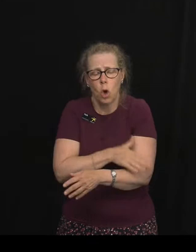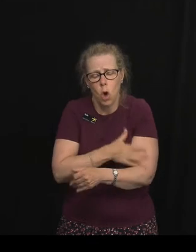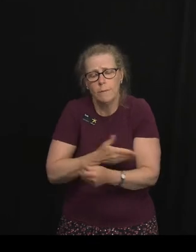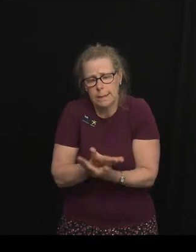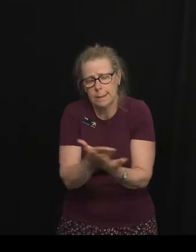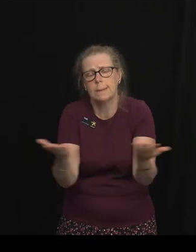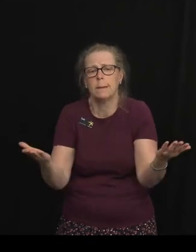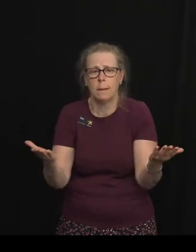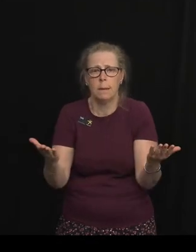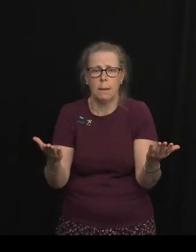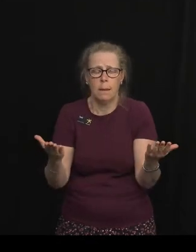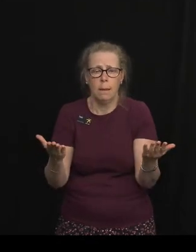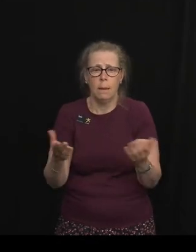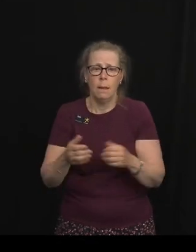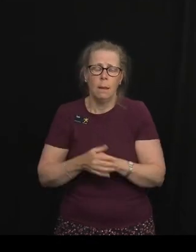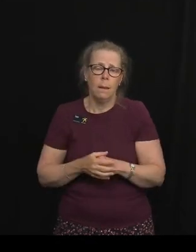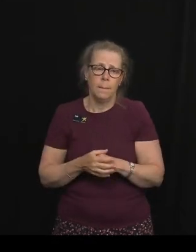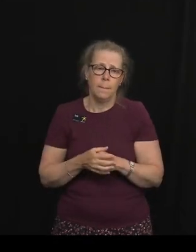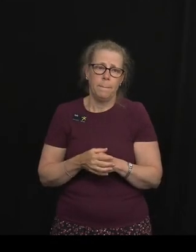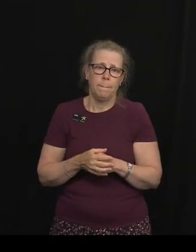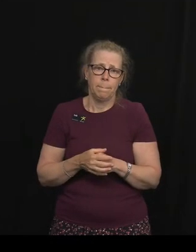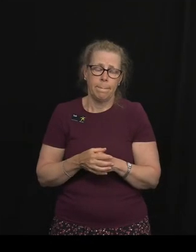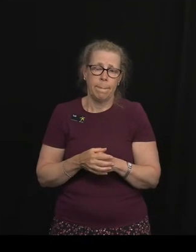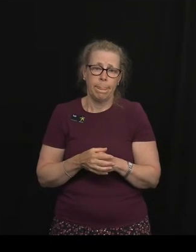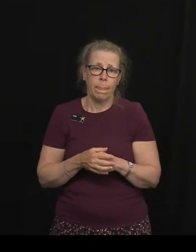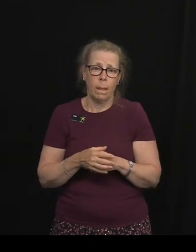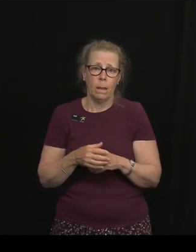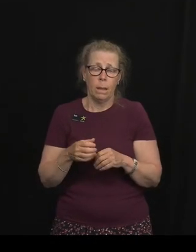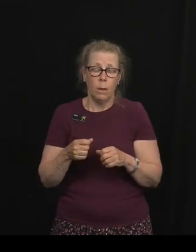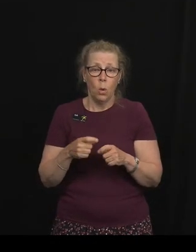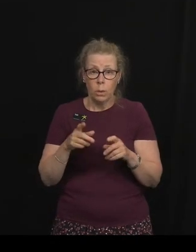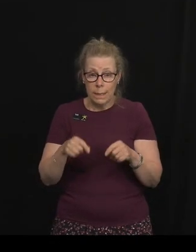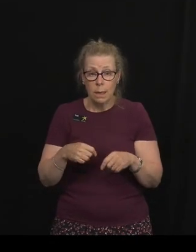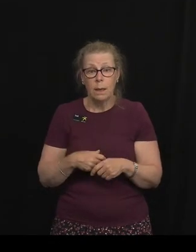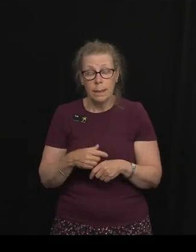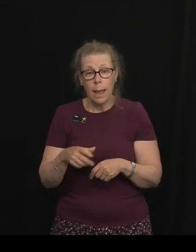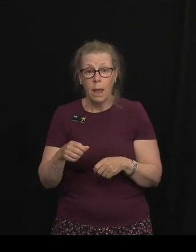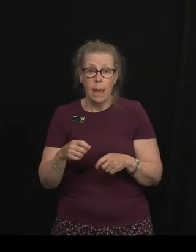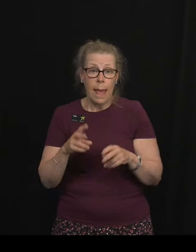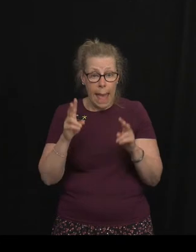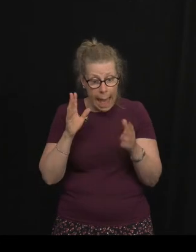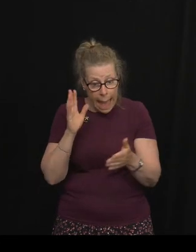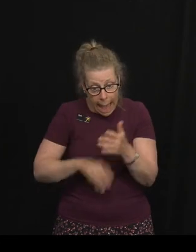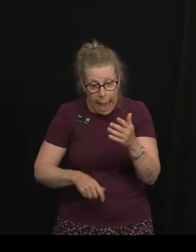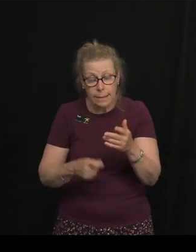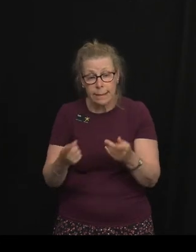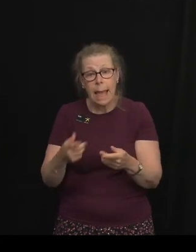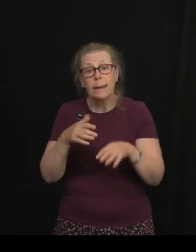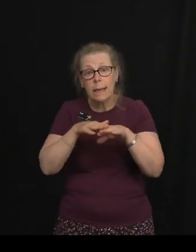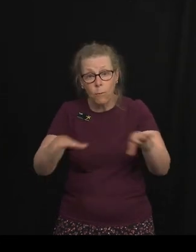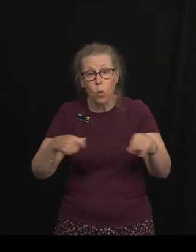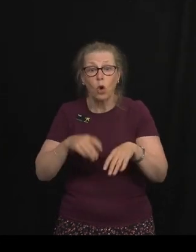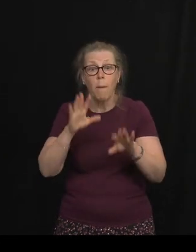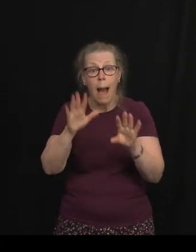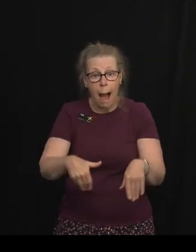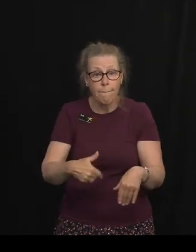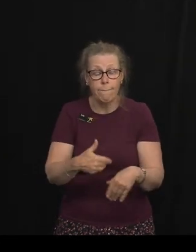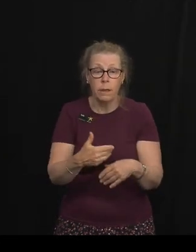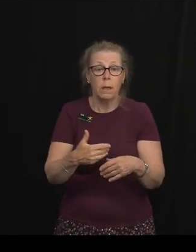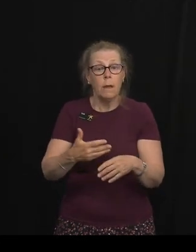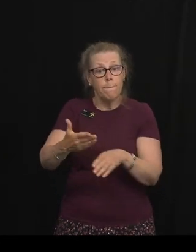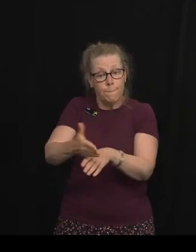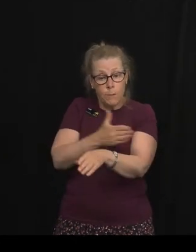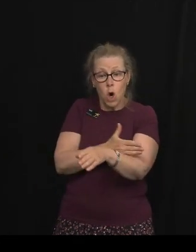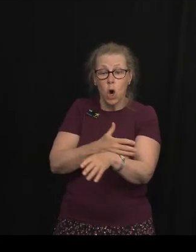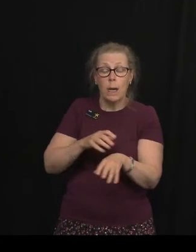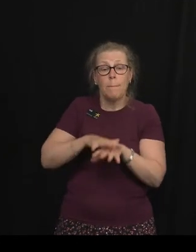basic healthcare being delivered, before the pandemic. So that was already very low, because in some countries, 80%